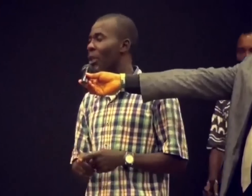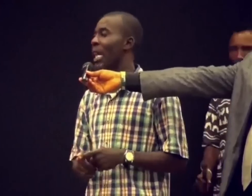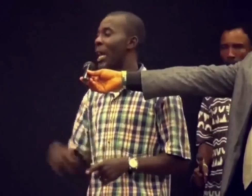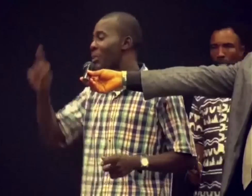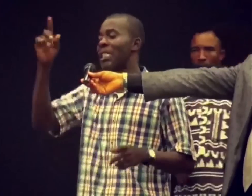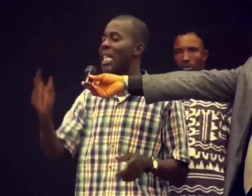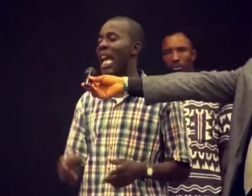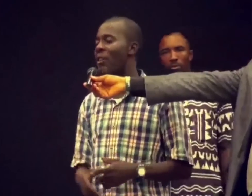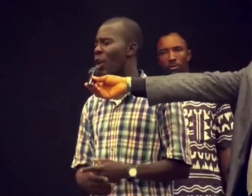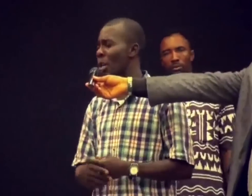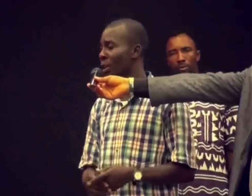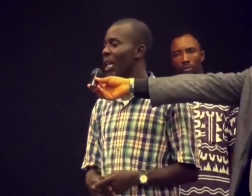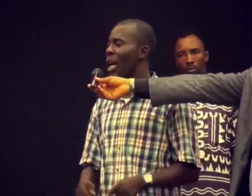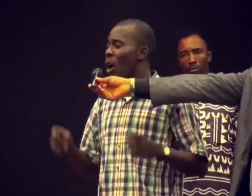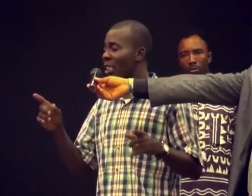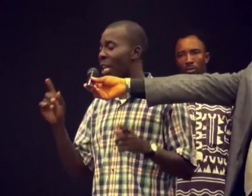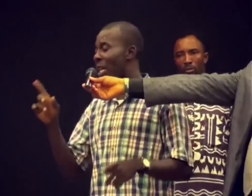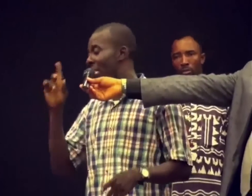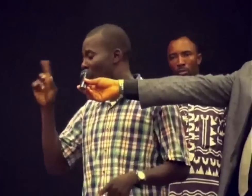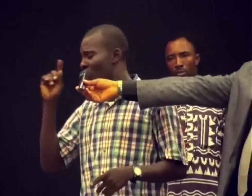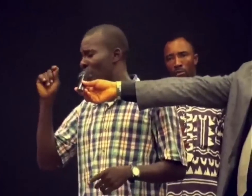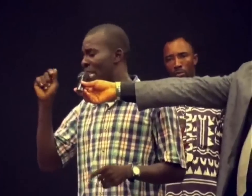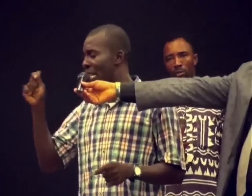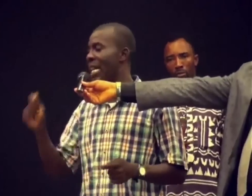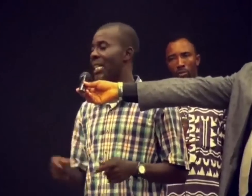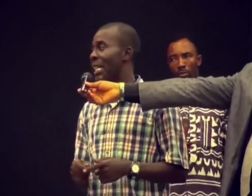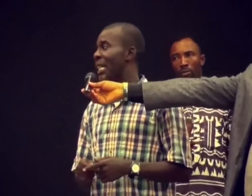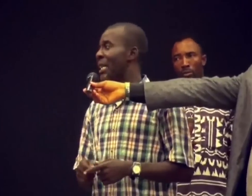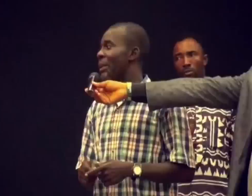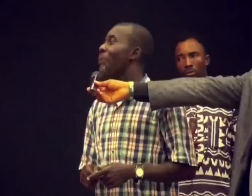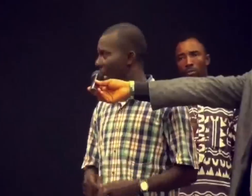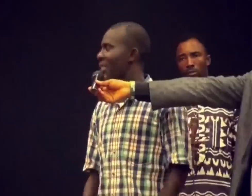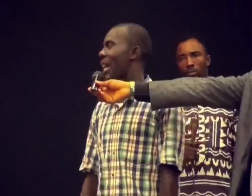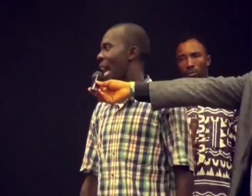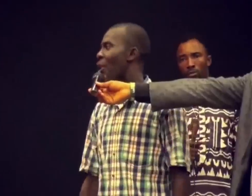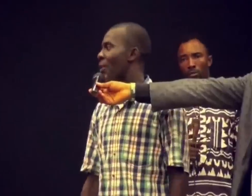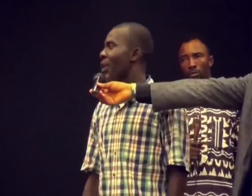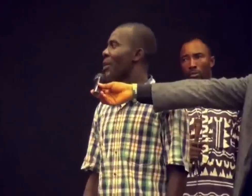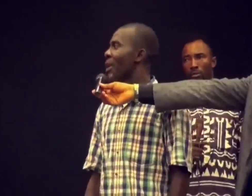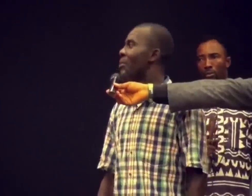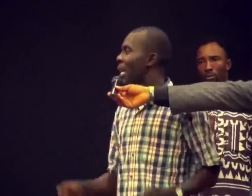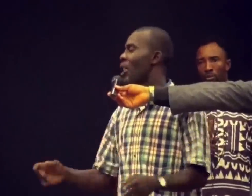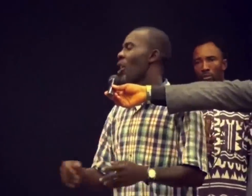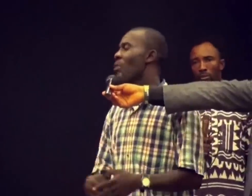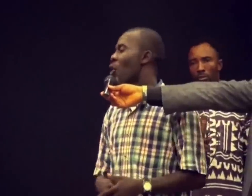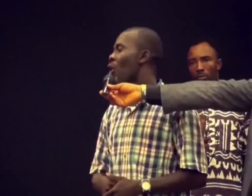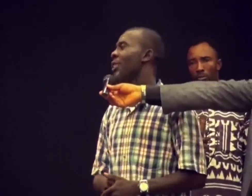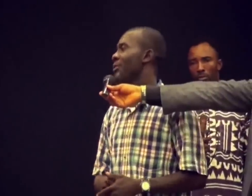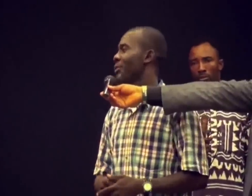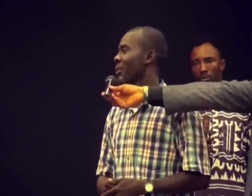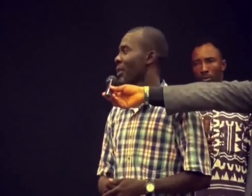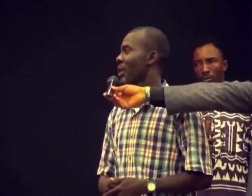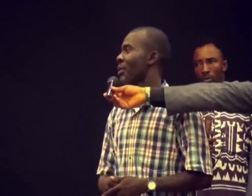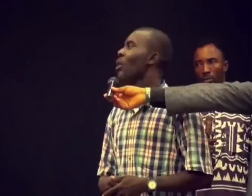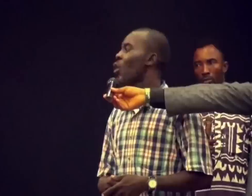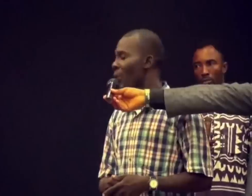lana e pe mi jade laarin ope yan o sele pe ise ko ti mo tin le ope yan jade be ni sir laago pe kini pe ki lo gba ogo mi